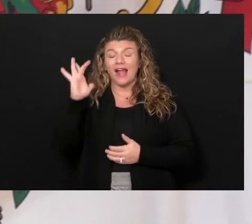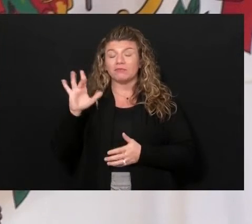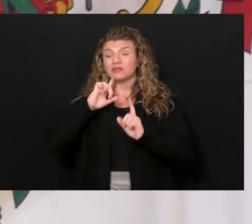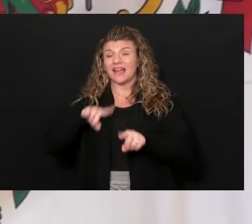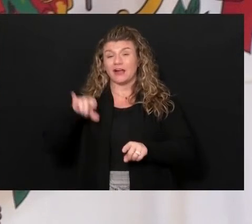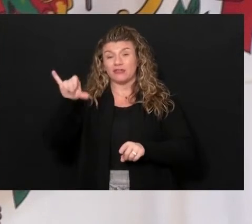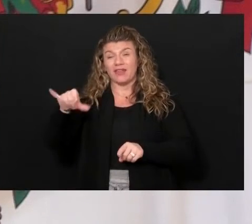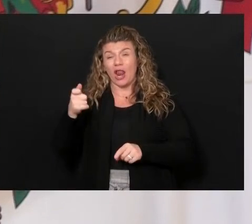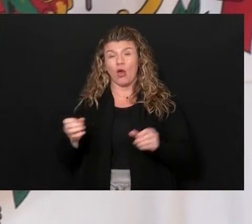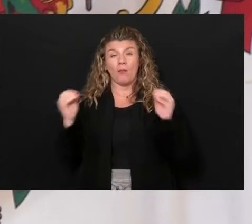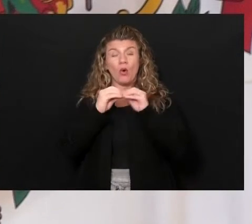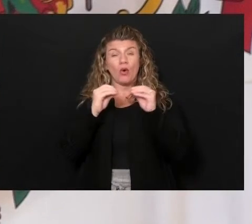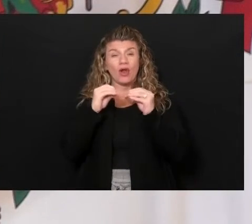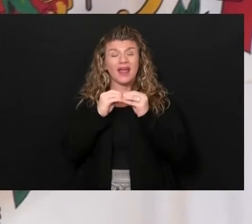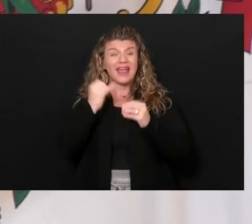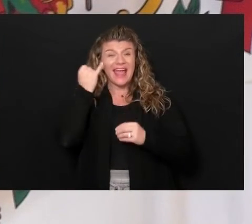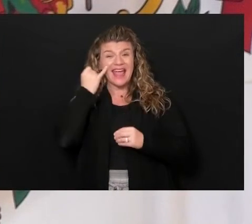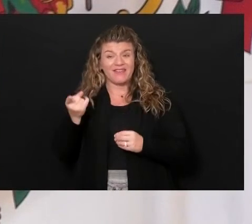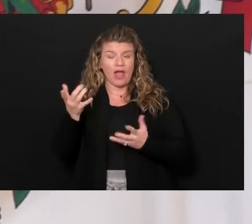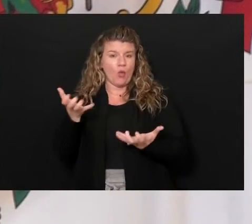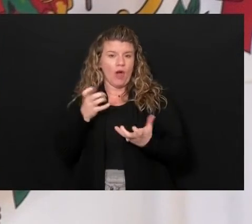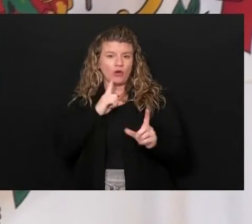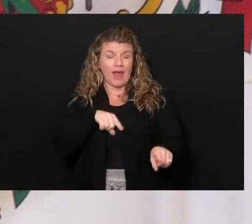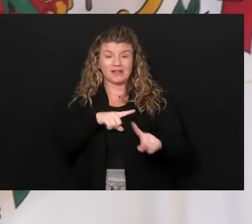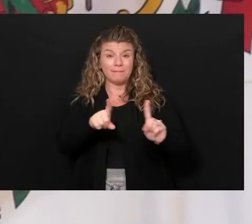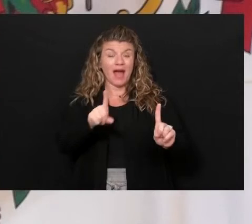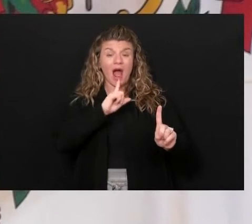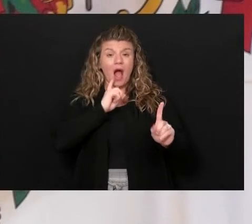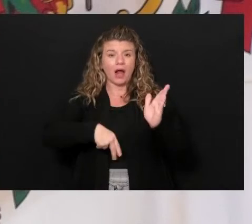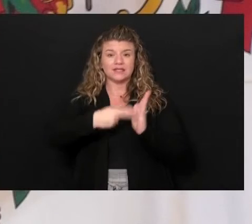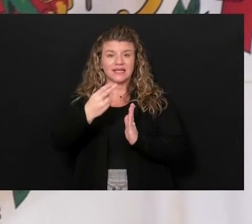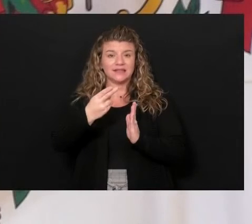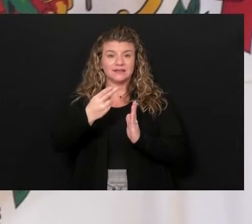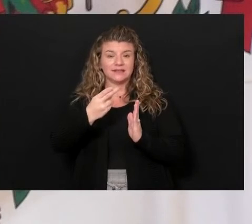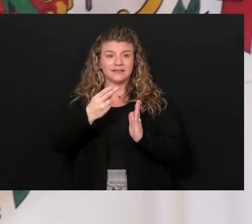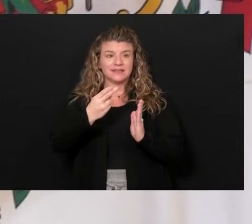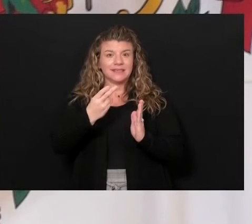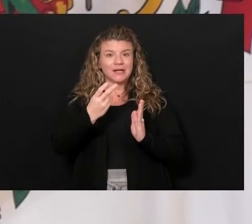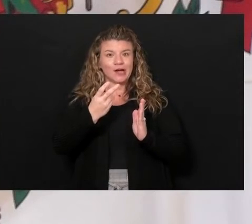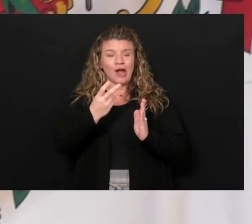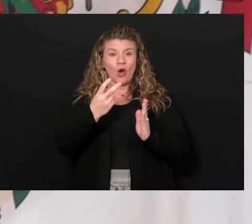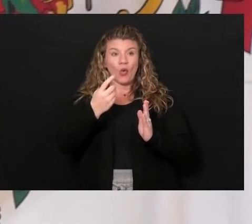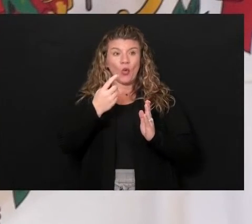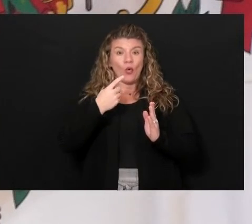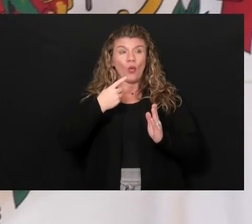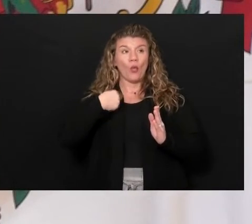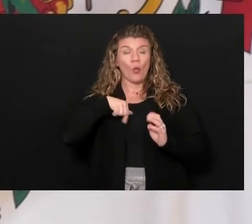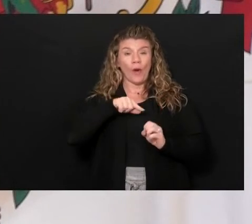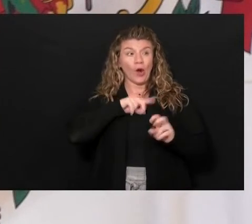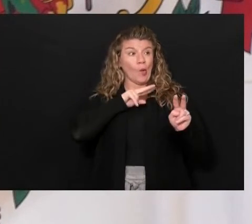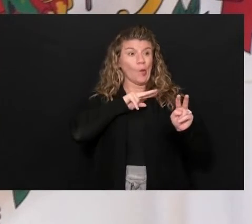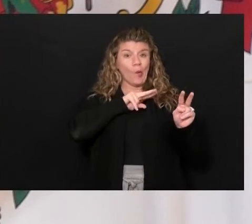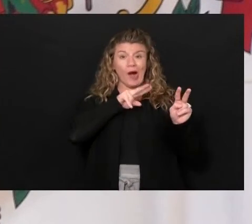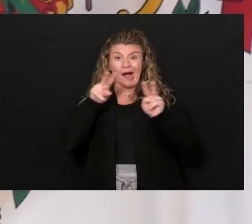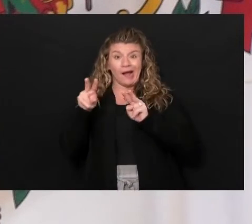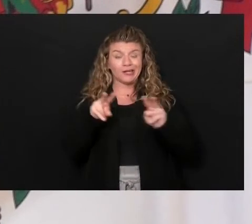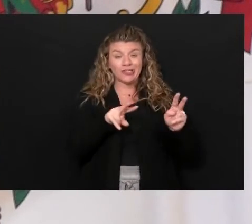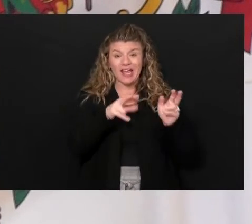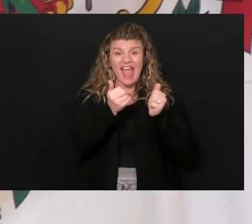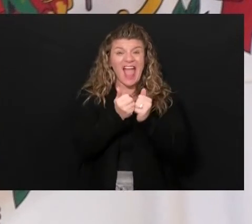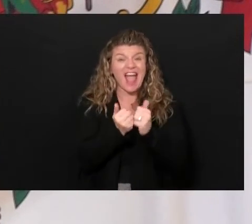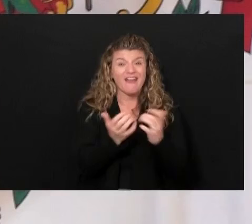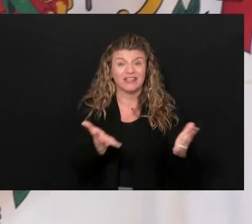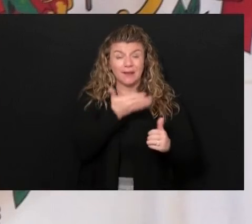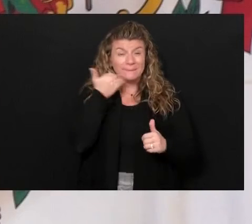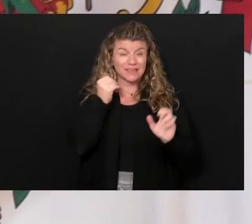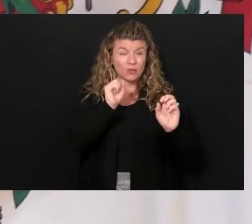that, you know, maybe if they choose to do so, but at the end of the day, we're going to watch and monitor this as best we possibly